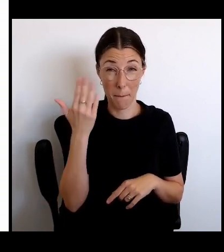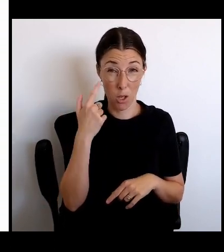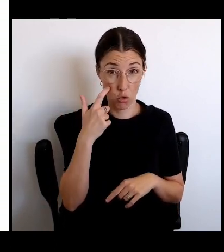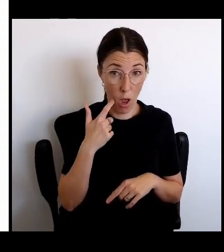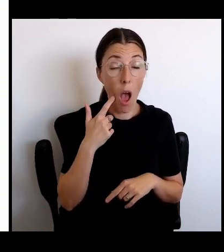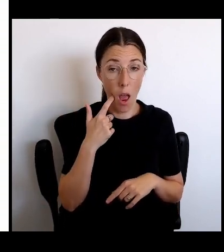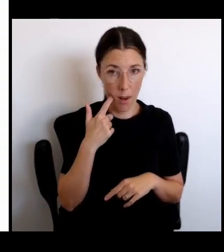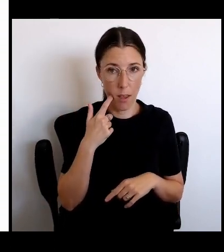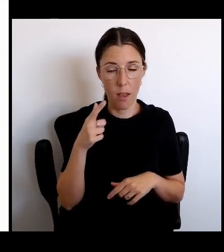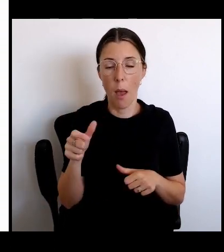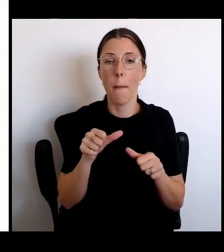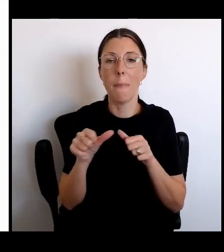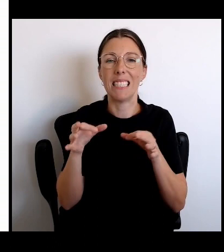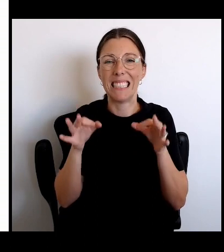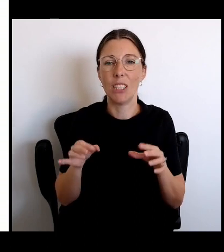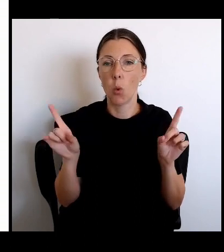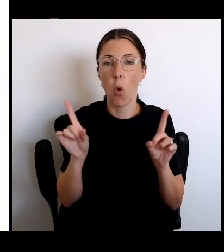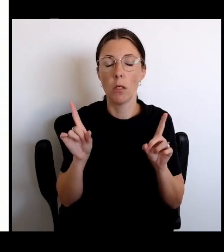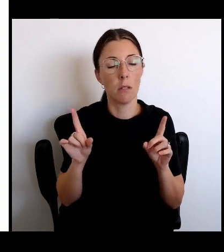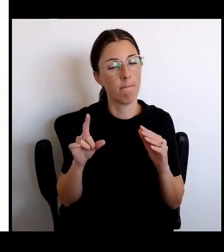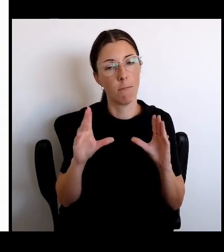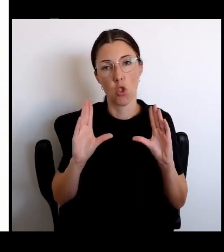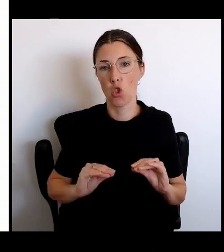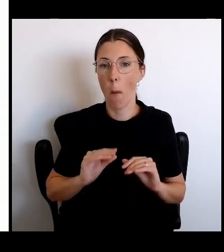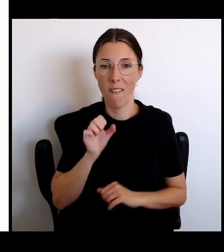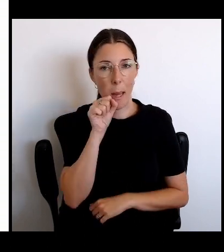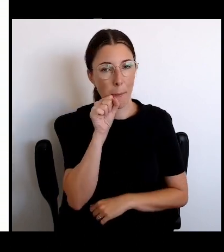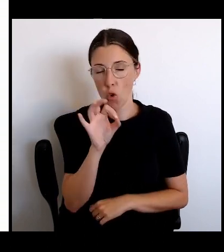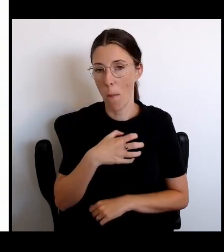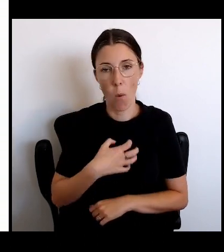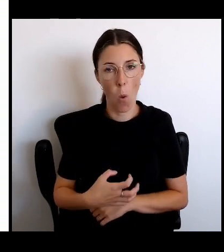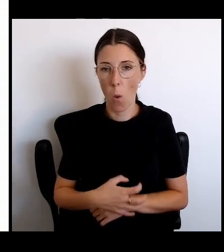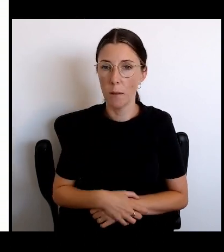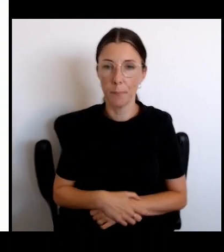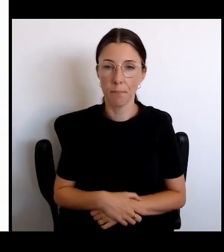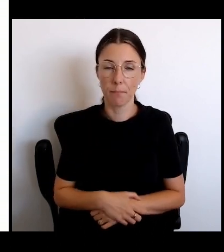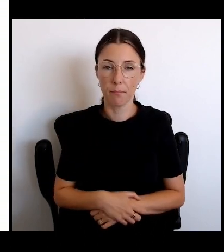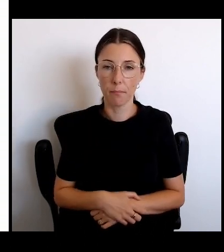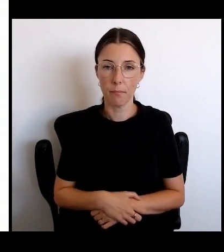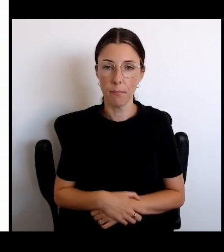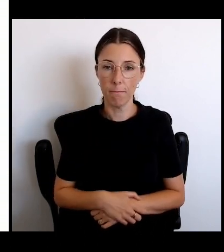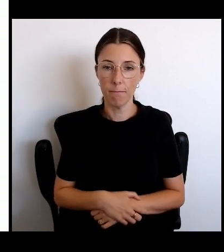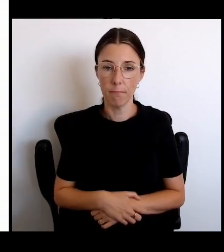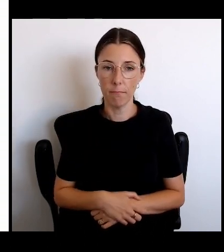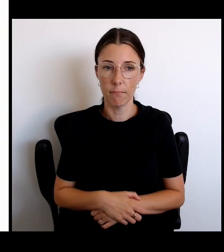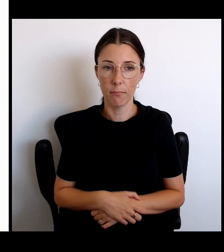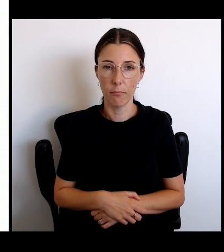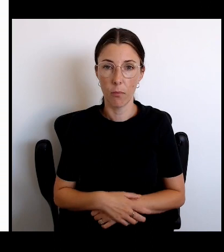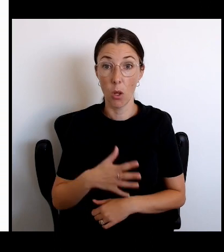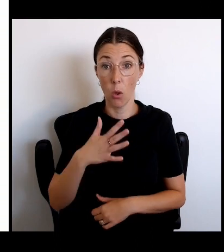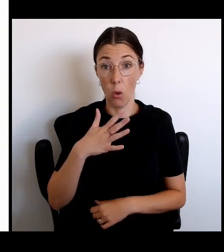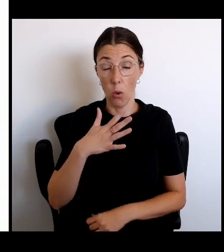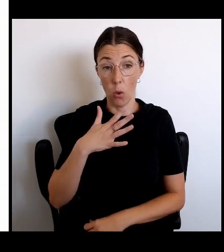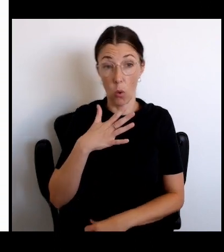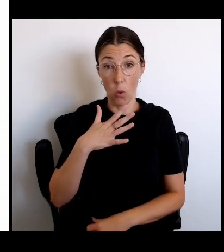continue with vaping. And we want them to really have very salient beliefs about